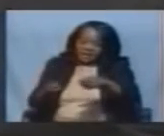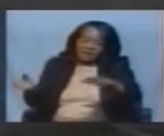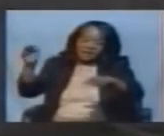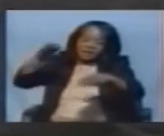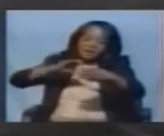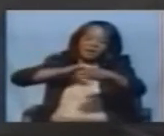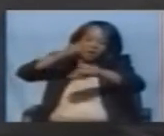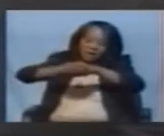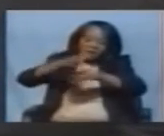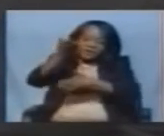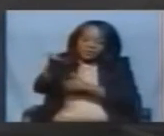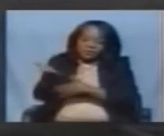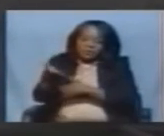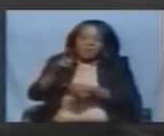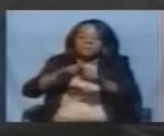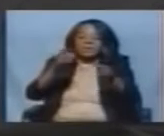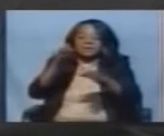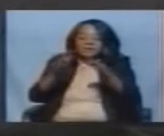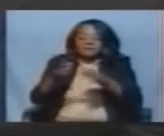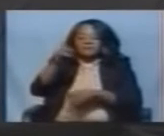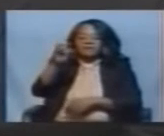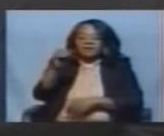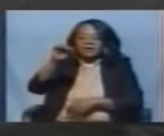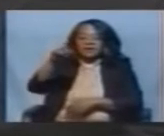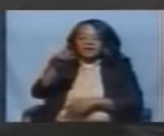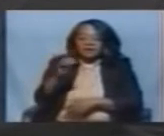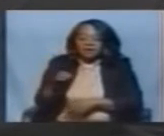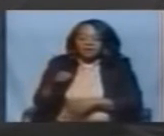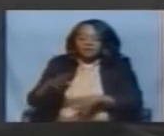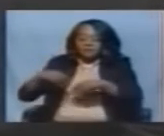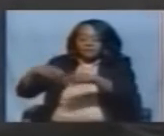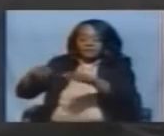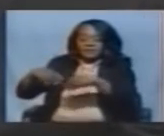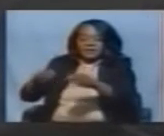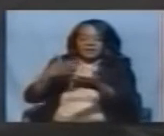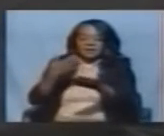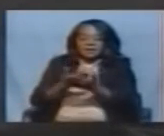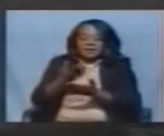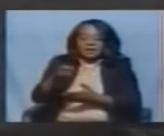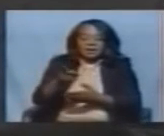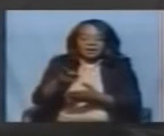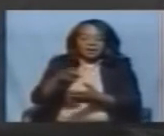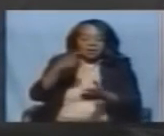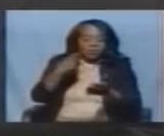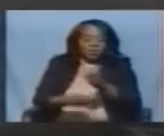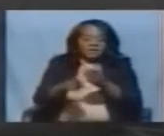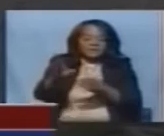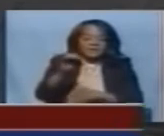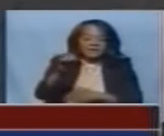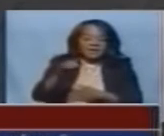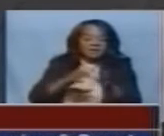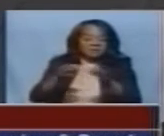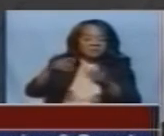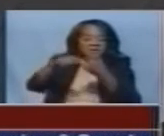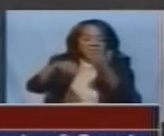that if in the tender there is a supply of a car, okay, and you haven't told me what that car is, you know, and if I'm